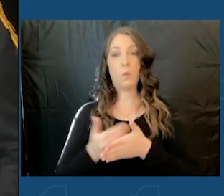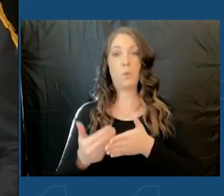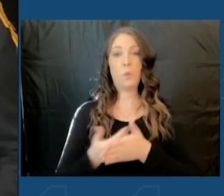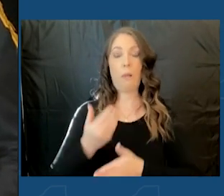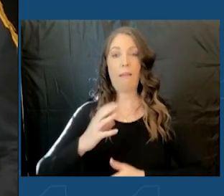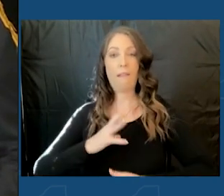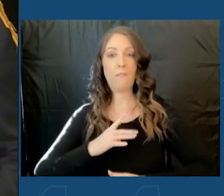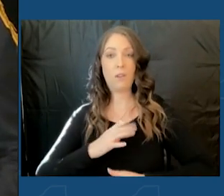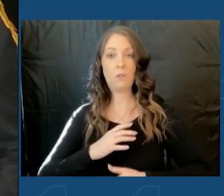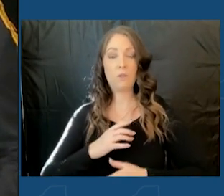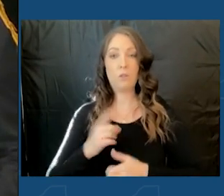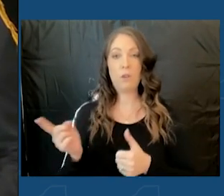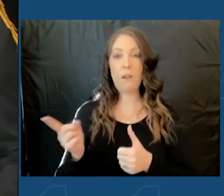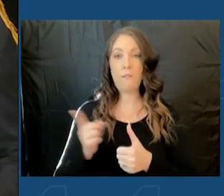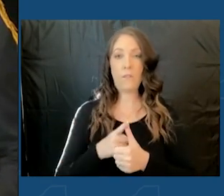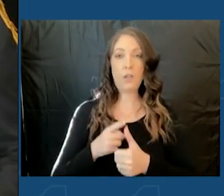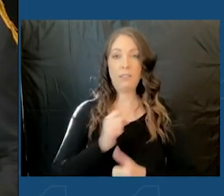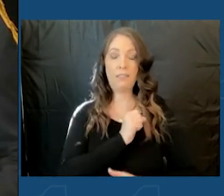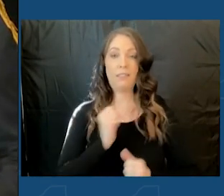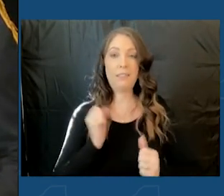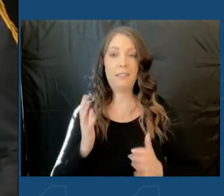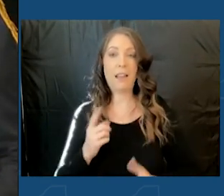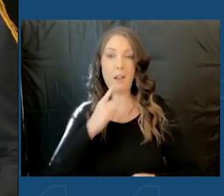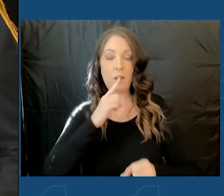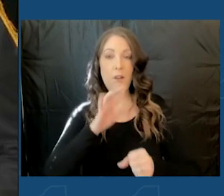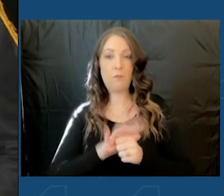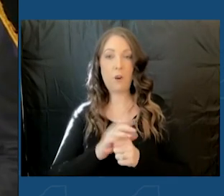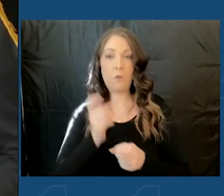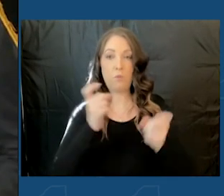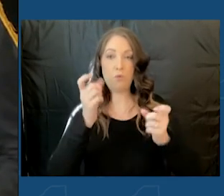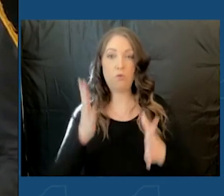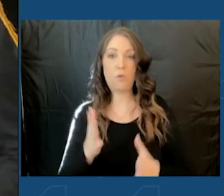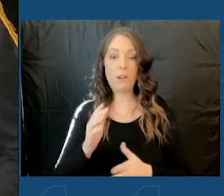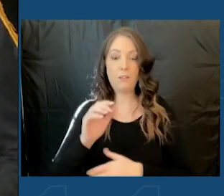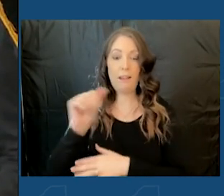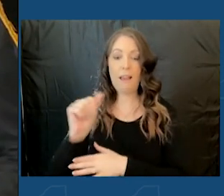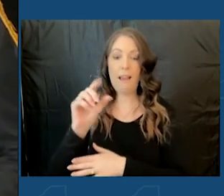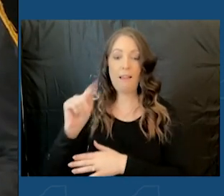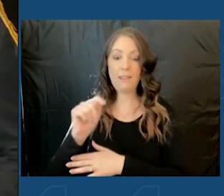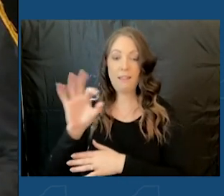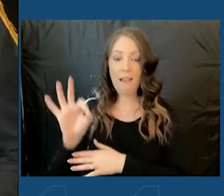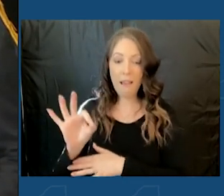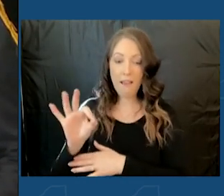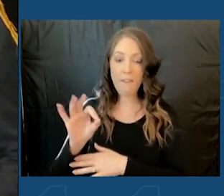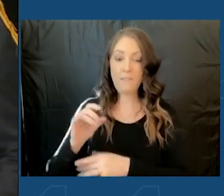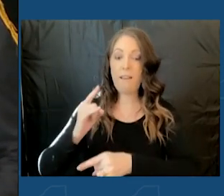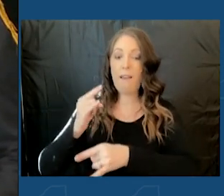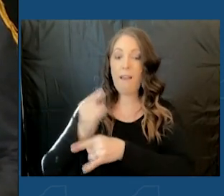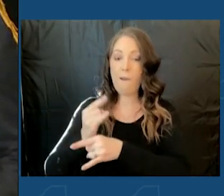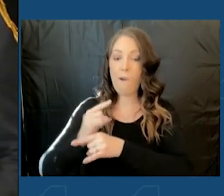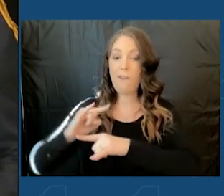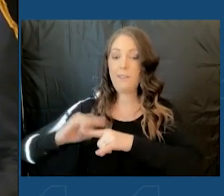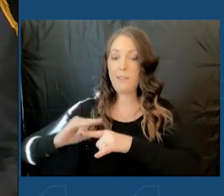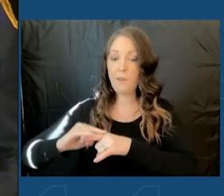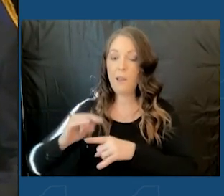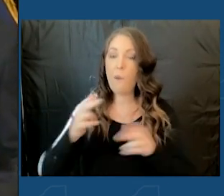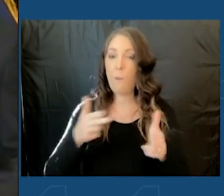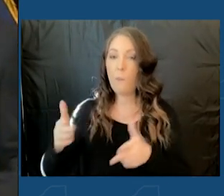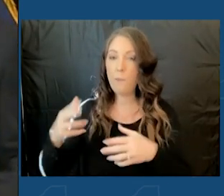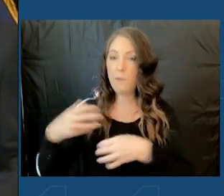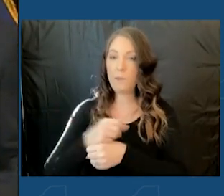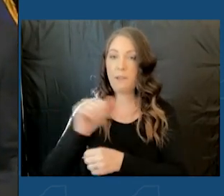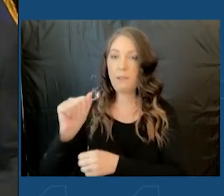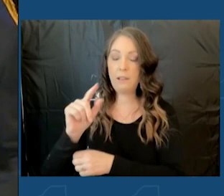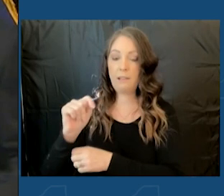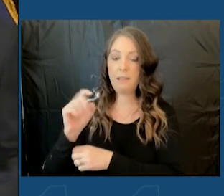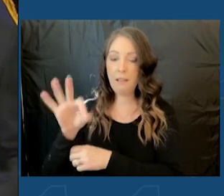first Senate confirmed Director of ATF in about 7 years. Quite an accomplishment for our friend Stephen Detelbeck, and I'll be introducing